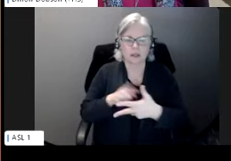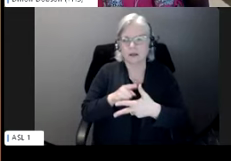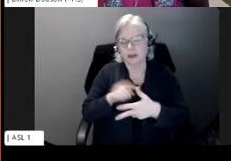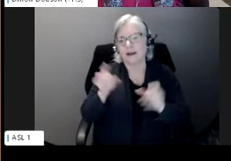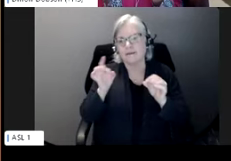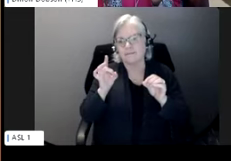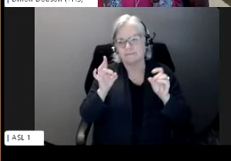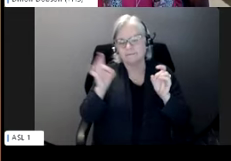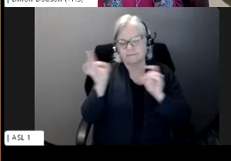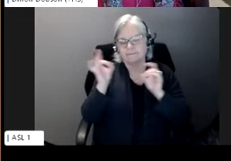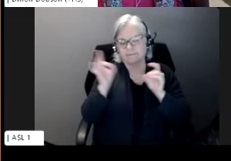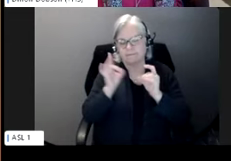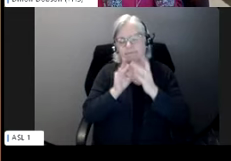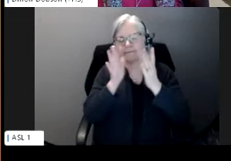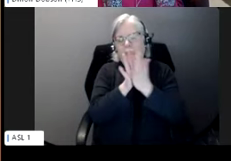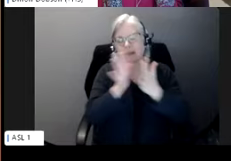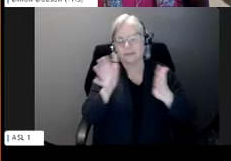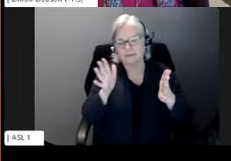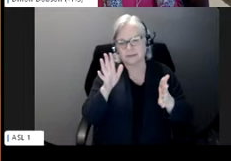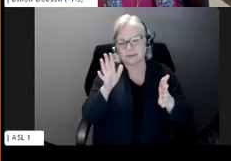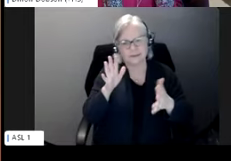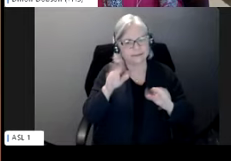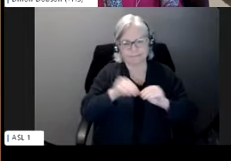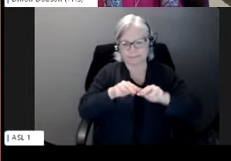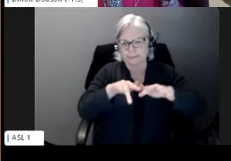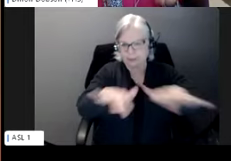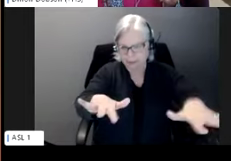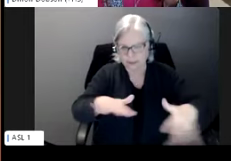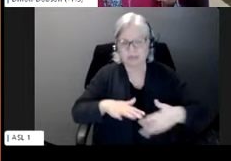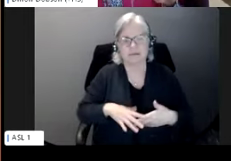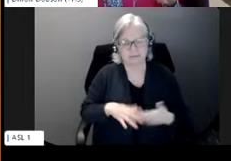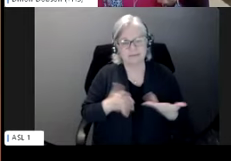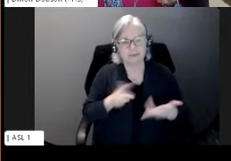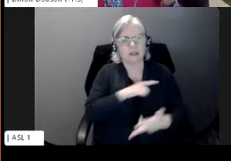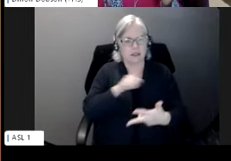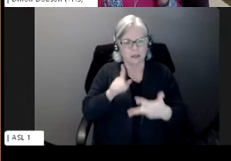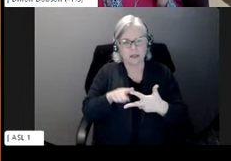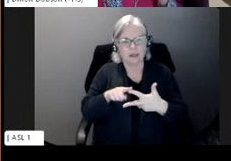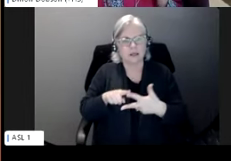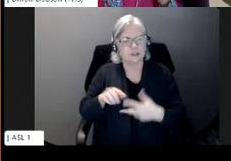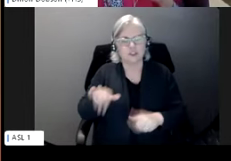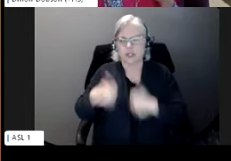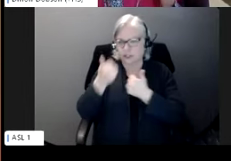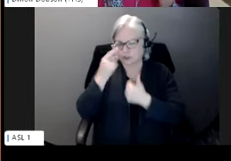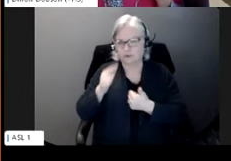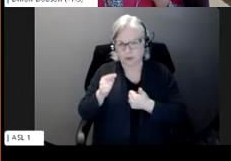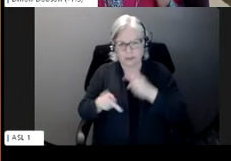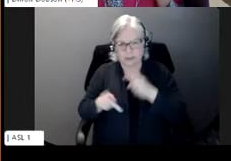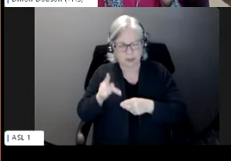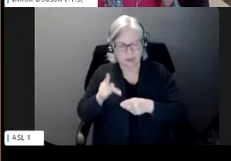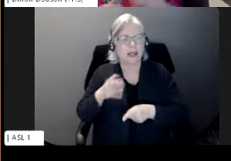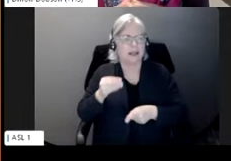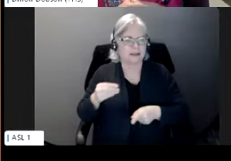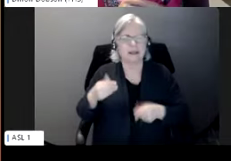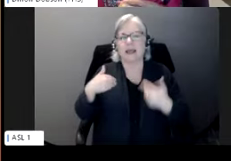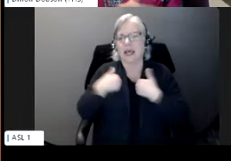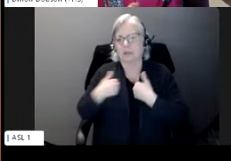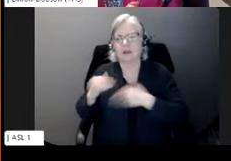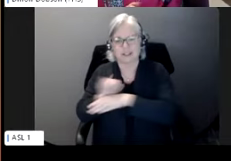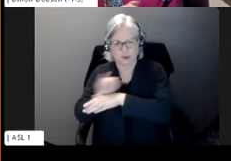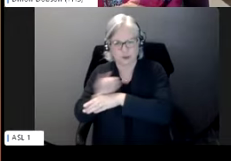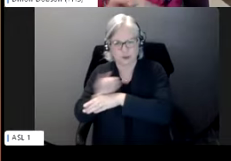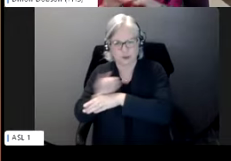course, challenges for particularly, a more senior population, and then animal care industries, because that is just true. And we'll talk a little bit about